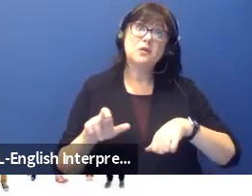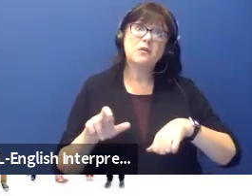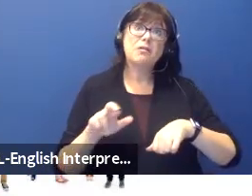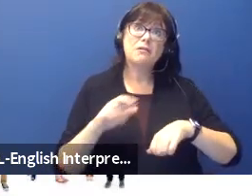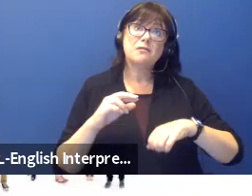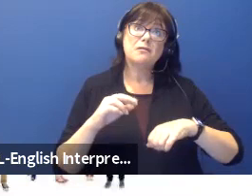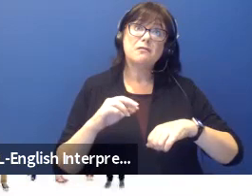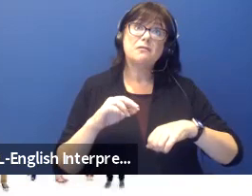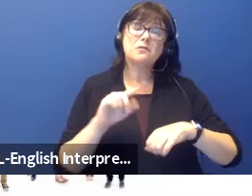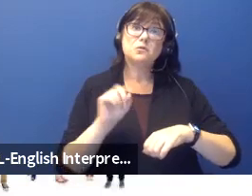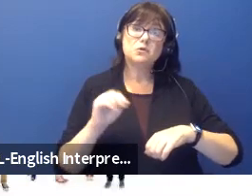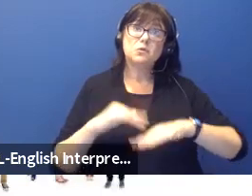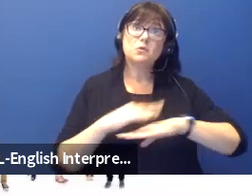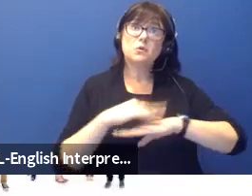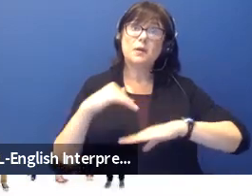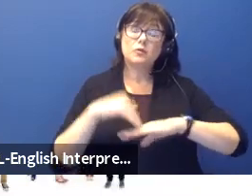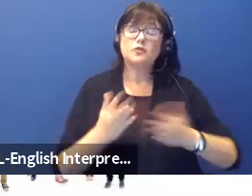as.